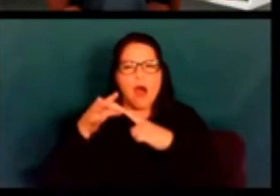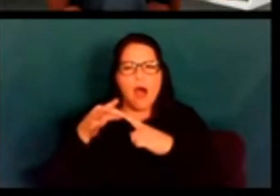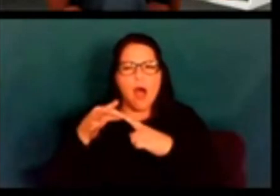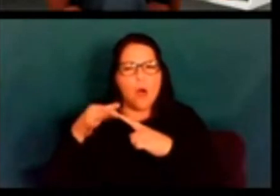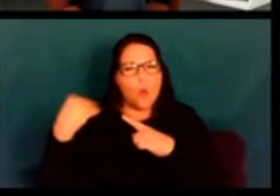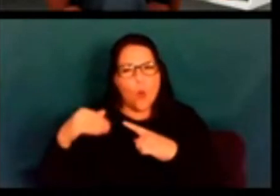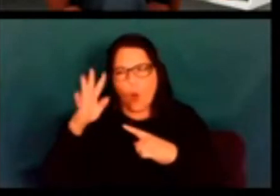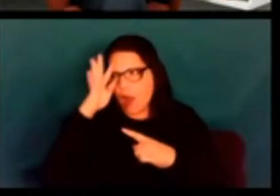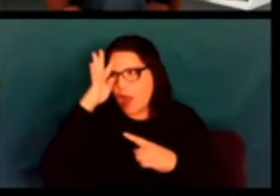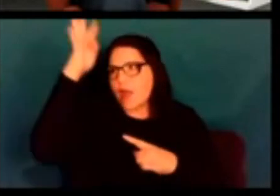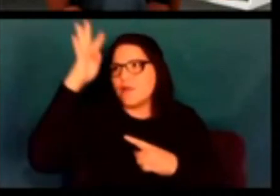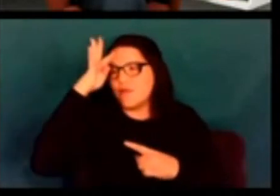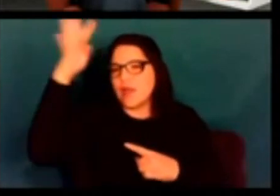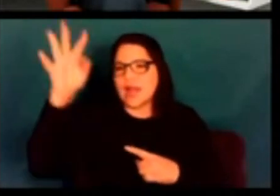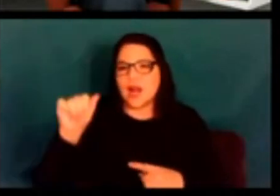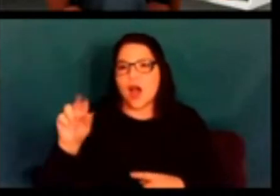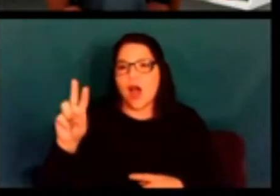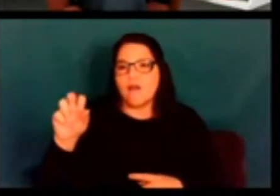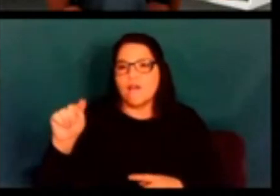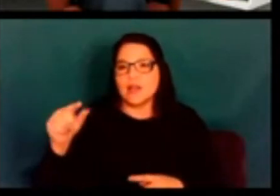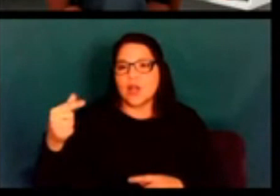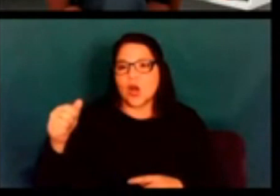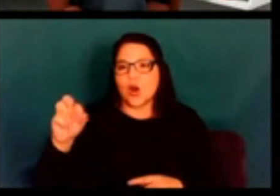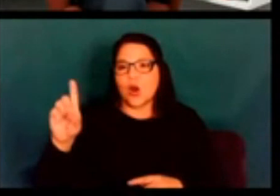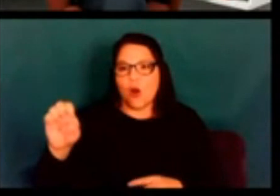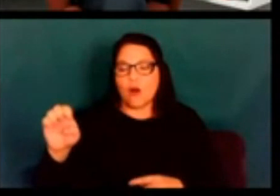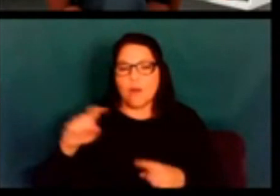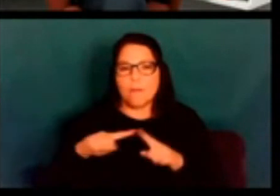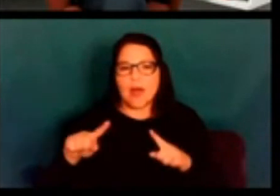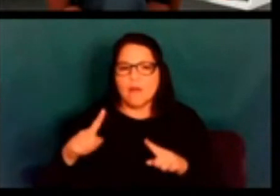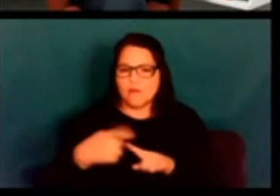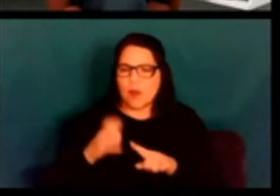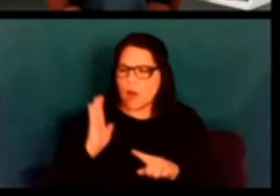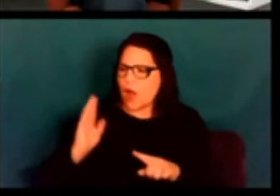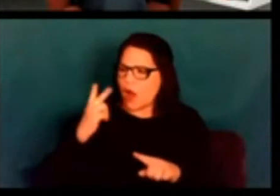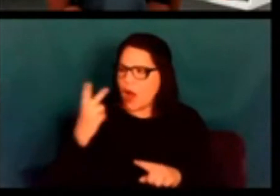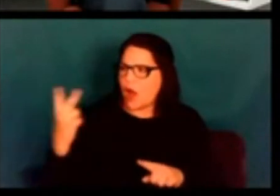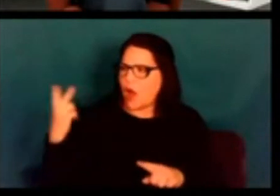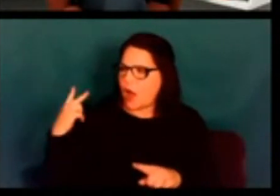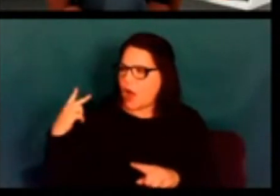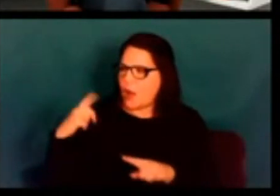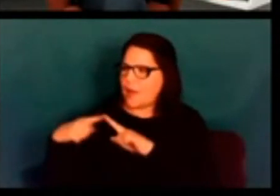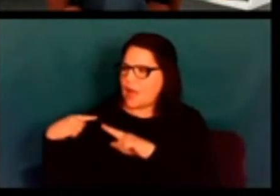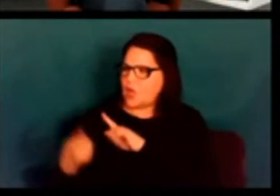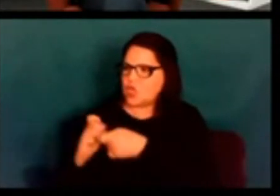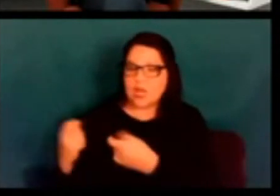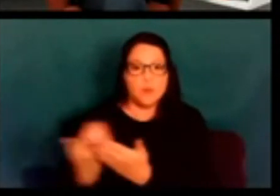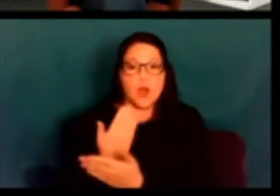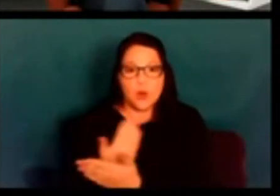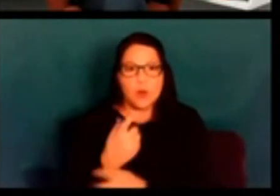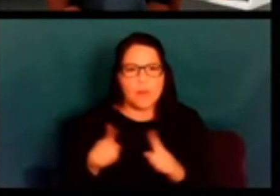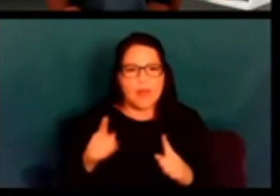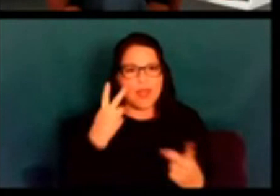innovative and something that came from a history that you knew so well, but that you made into something brand new. But you did